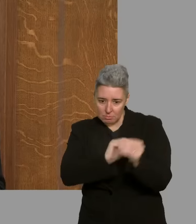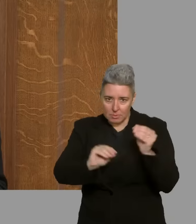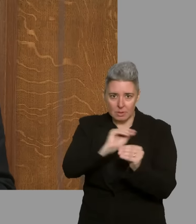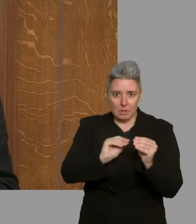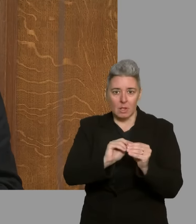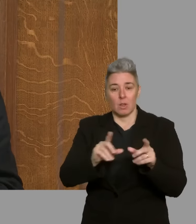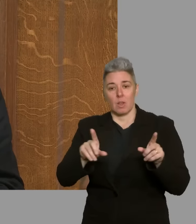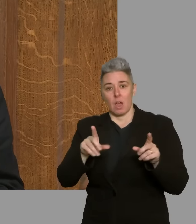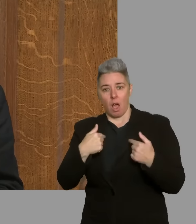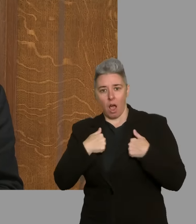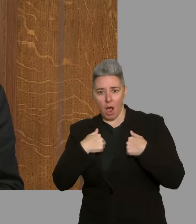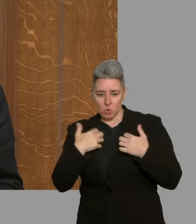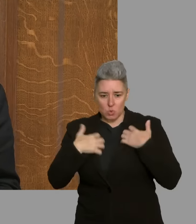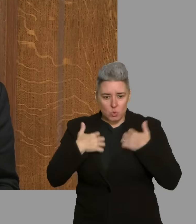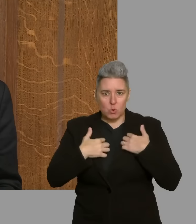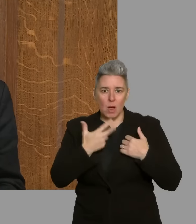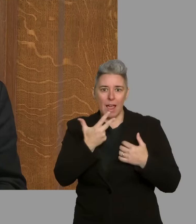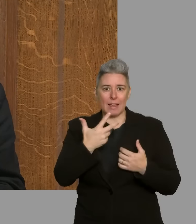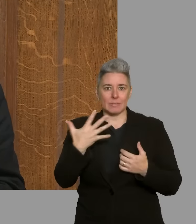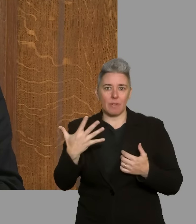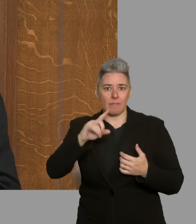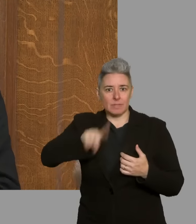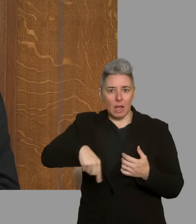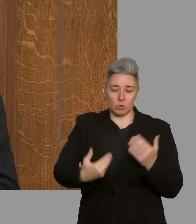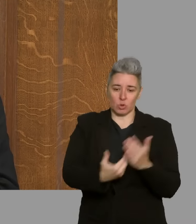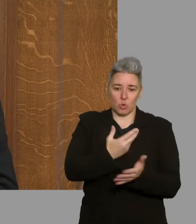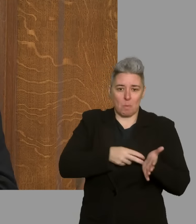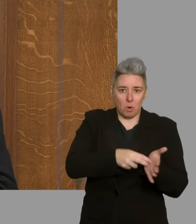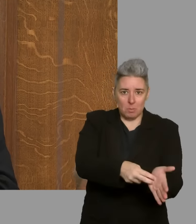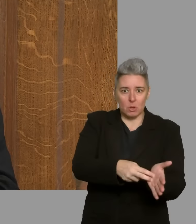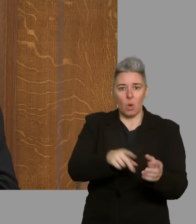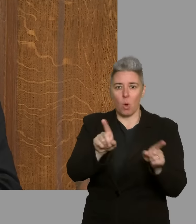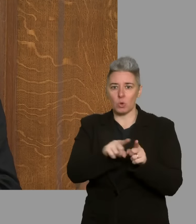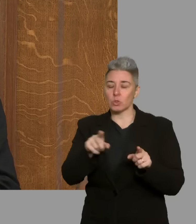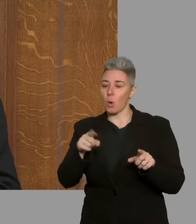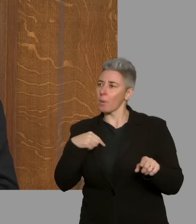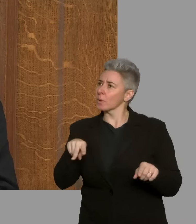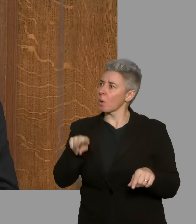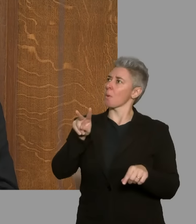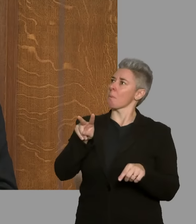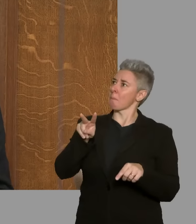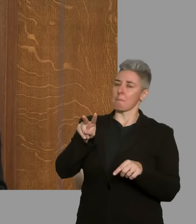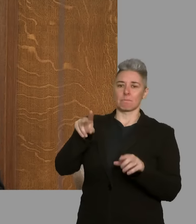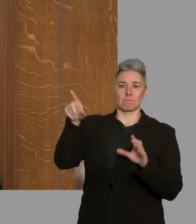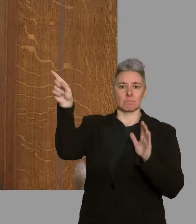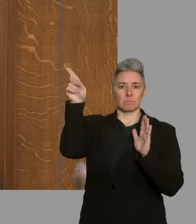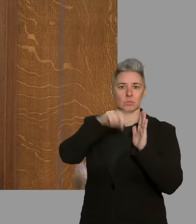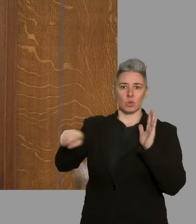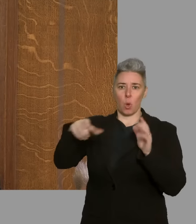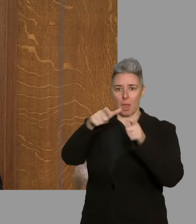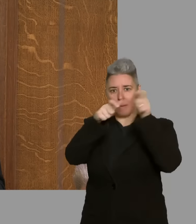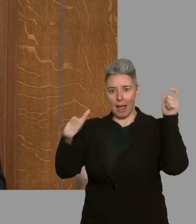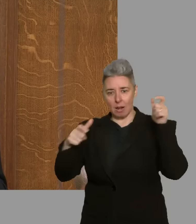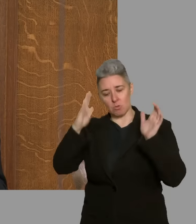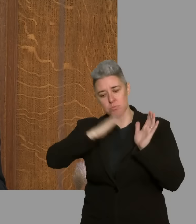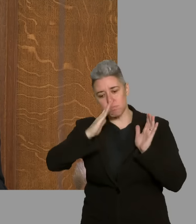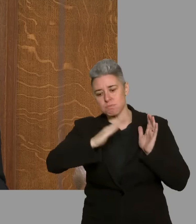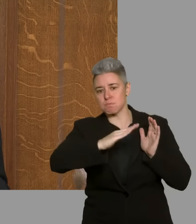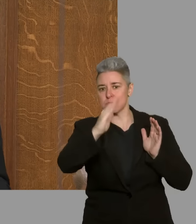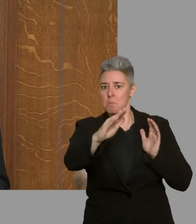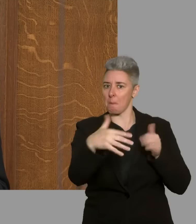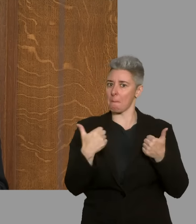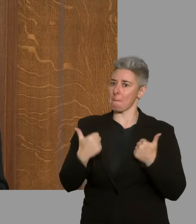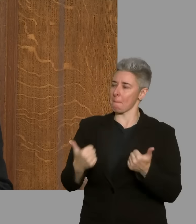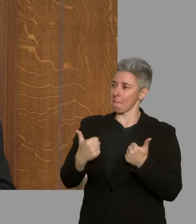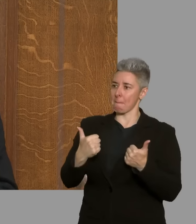into the building. So in the week of COP, and can I thank the Prime Minister for his climate leadership and attending COP, in the week of COP,